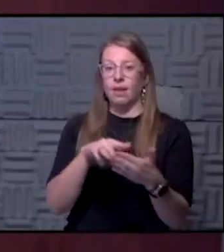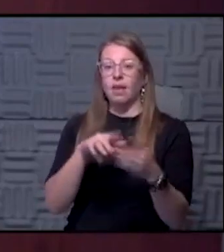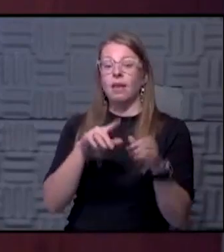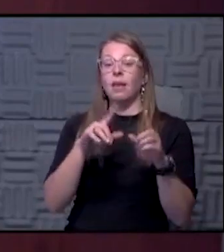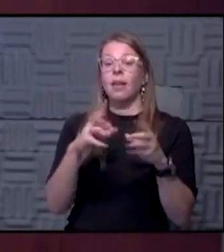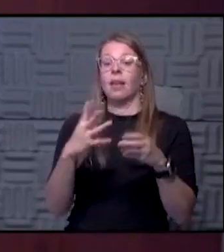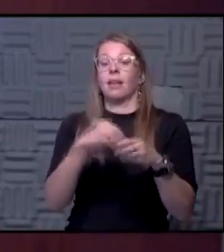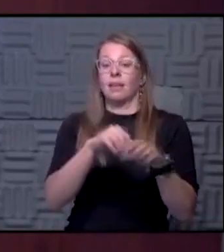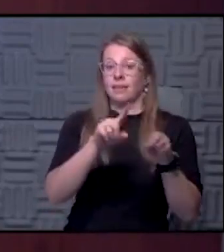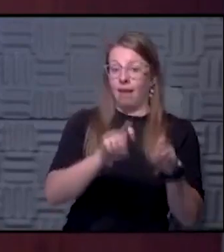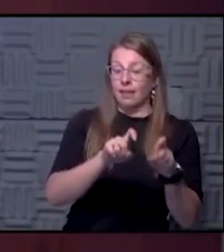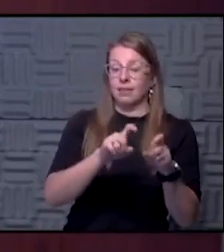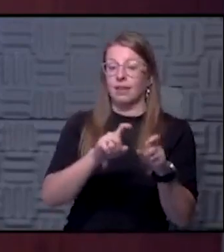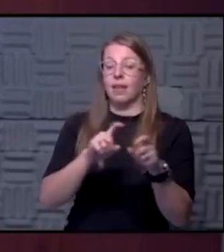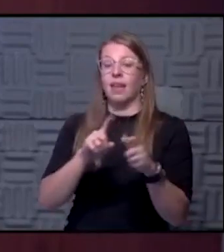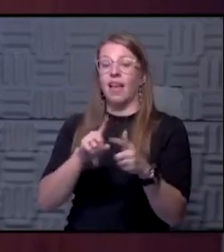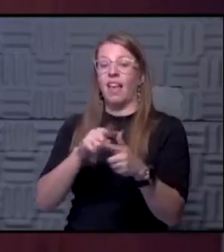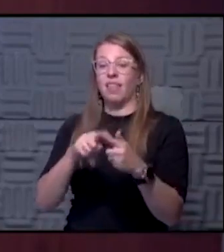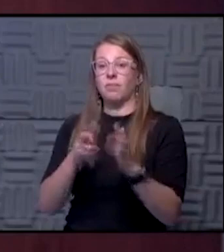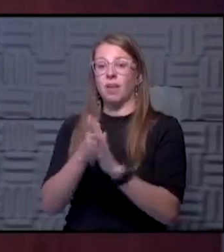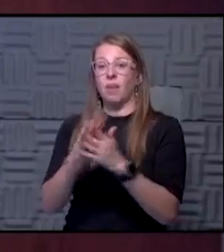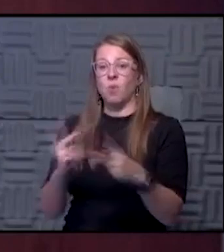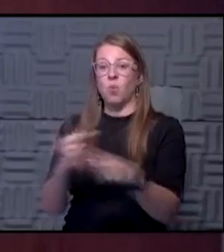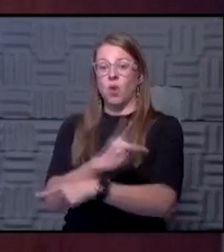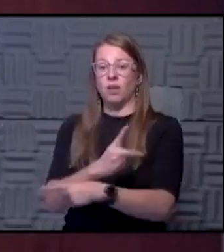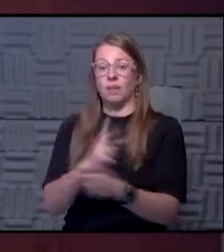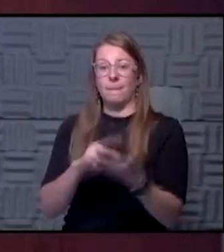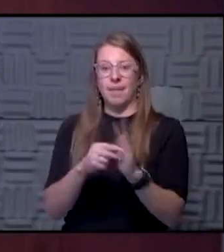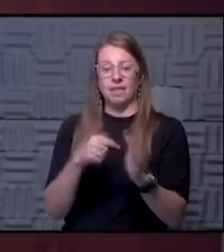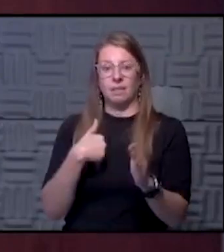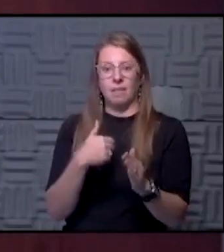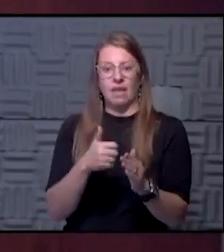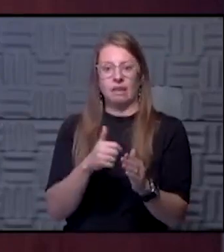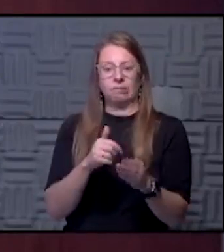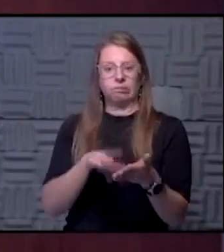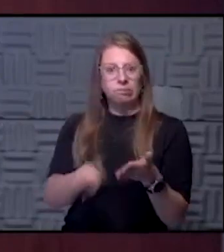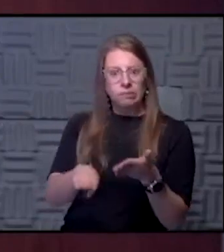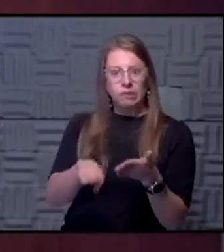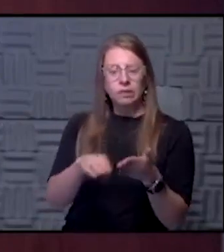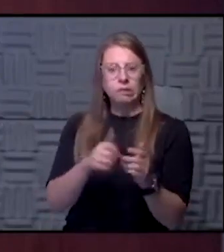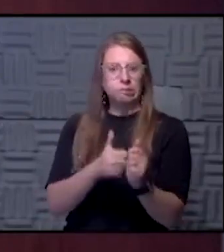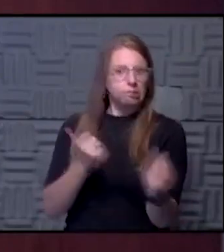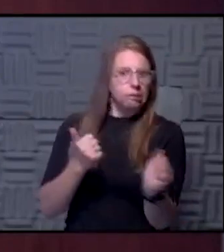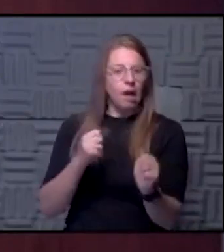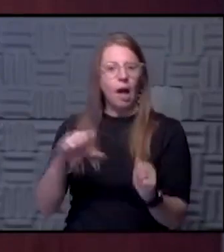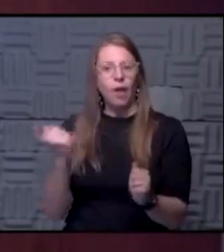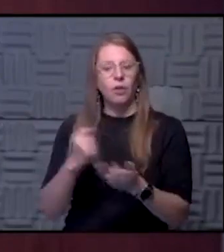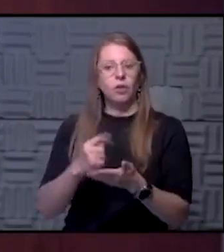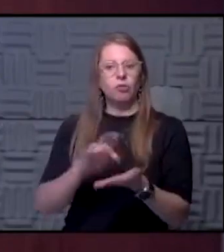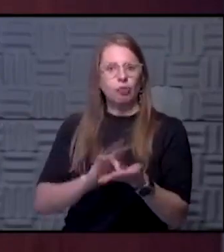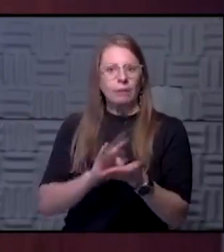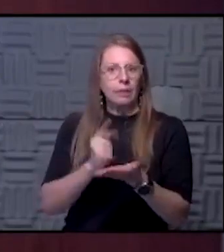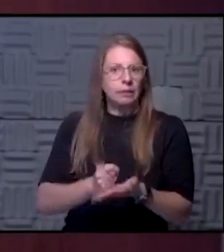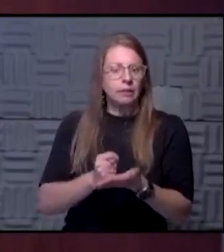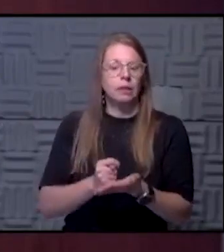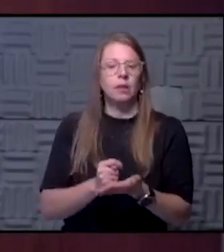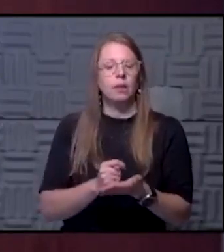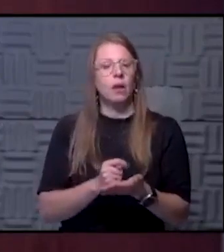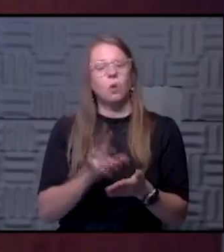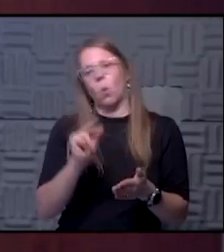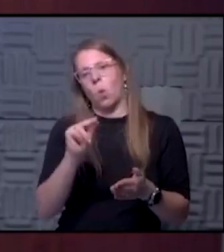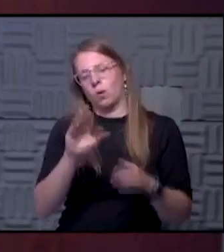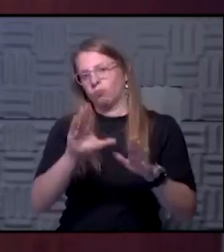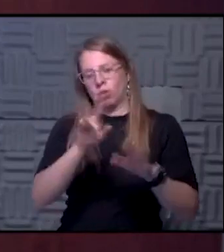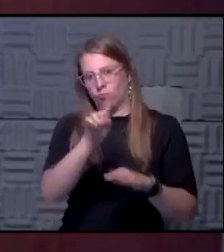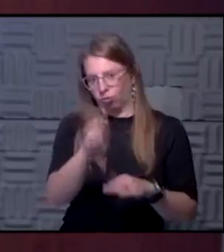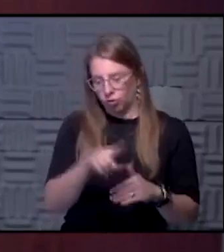hospitalization, does that exclude me from other treatments? No. So that great question. What